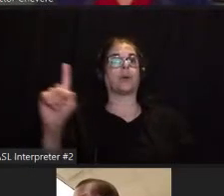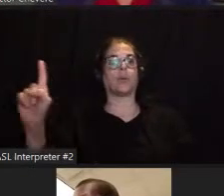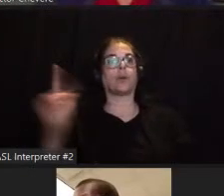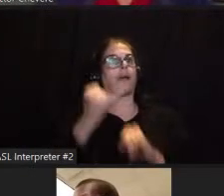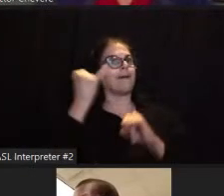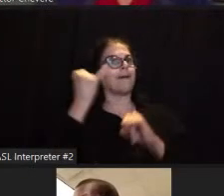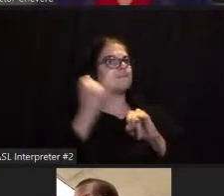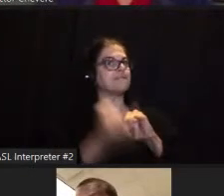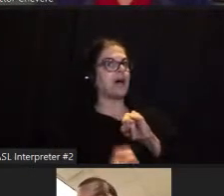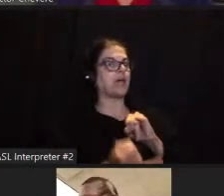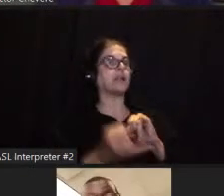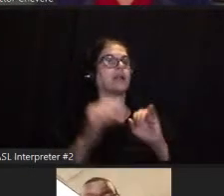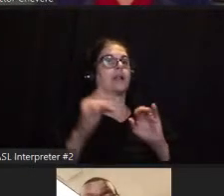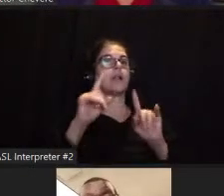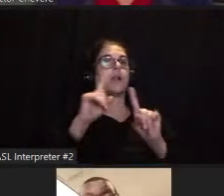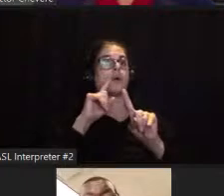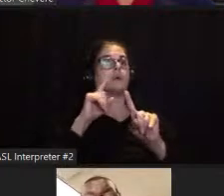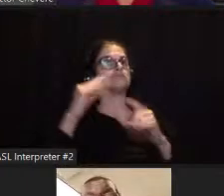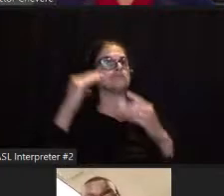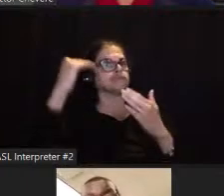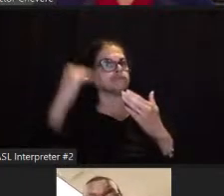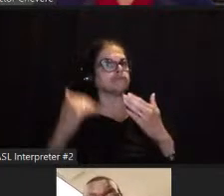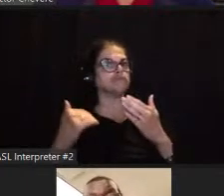order of business is contract number